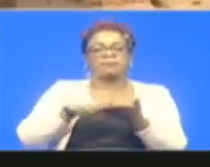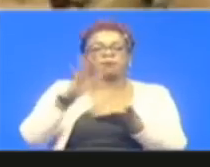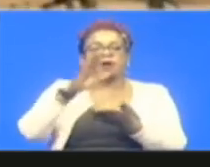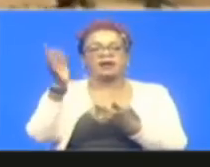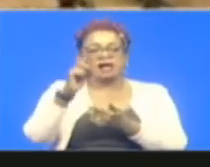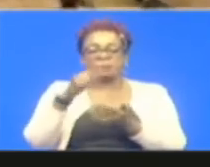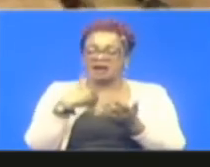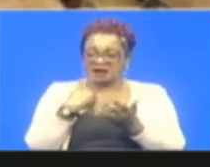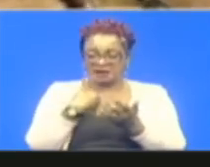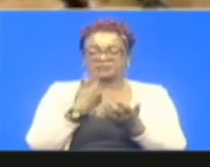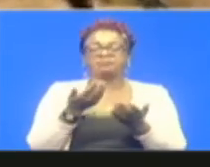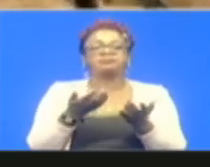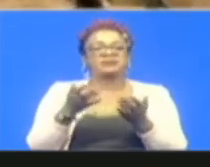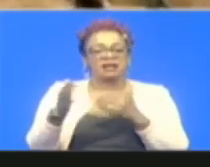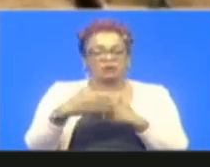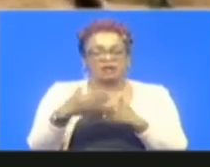the threat of closure.